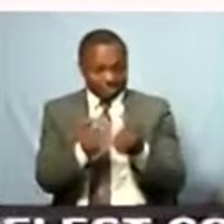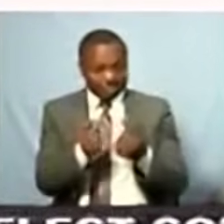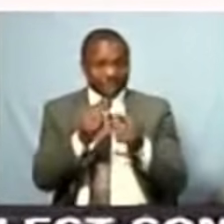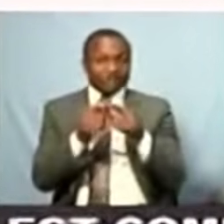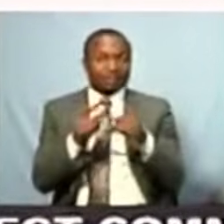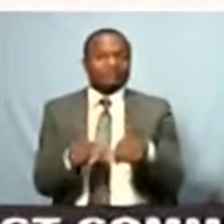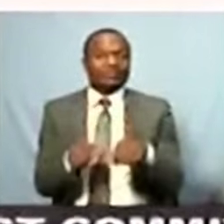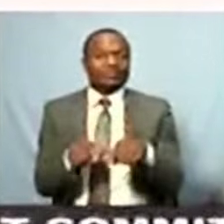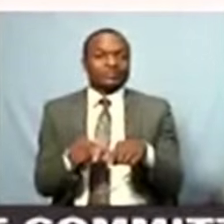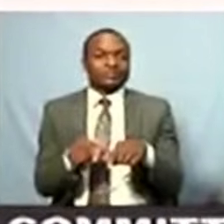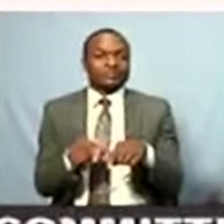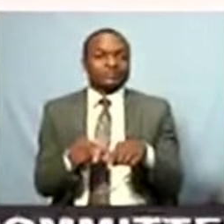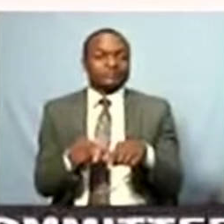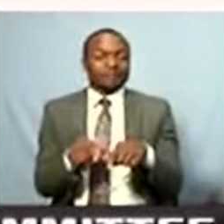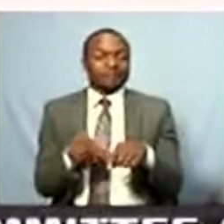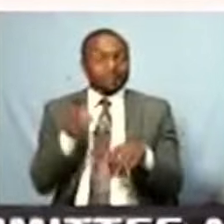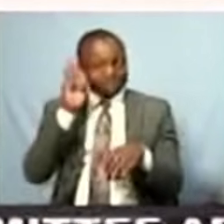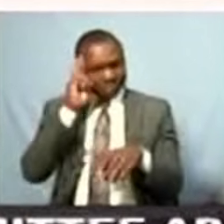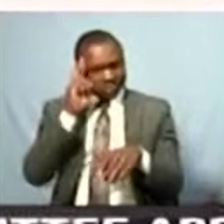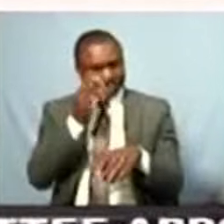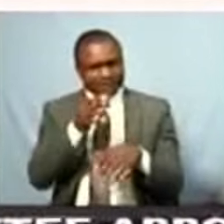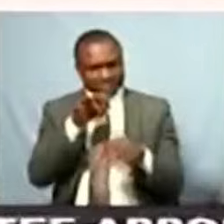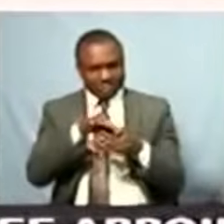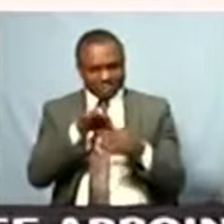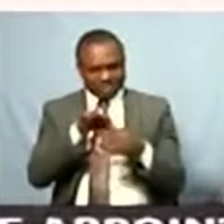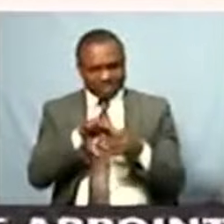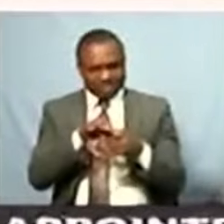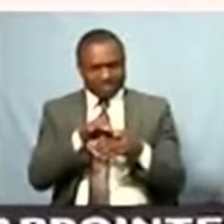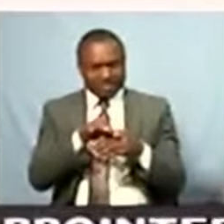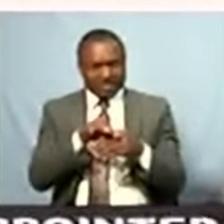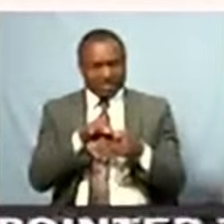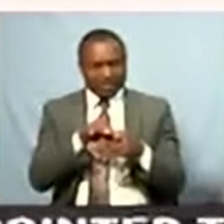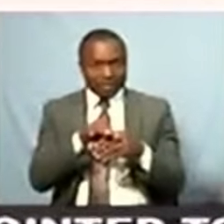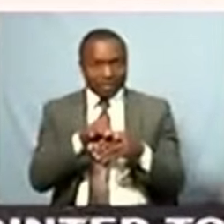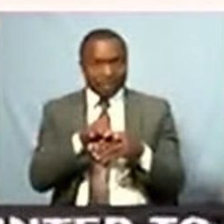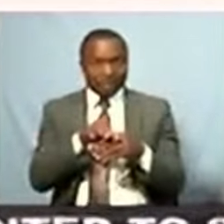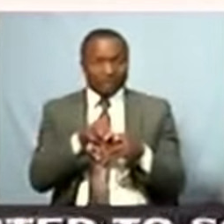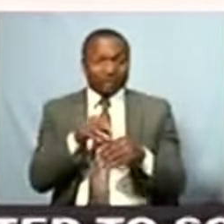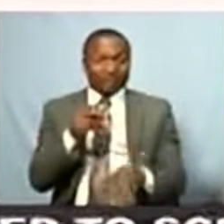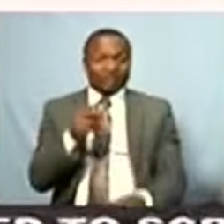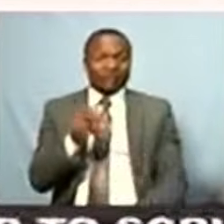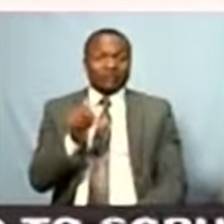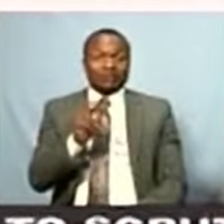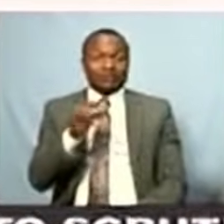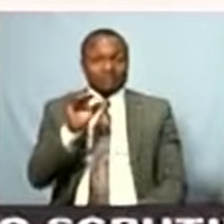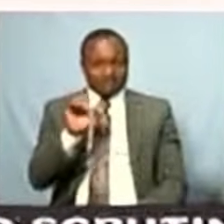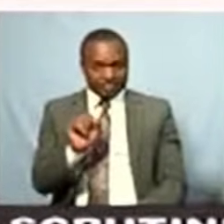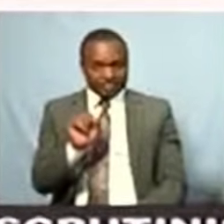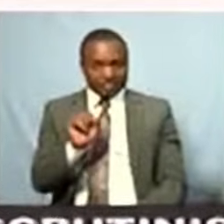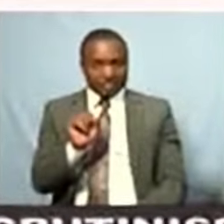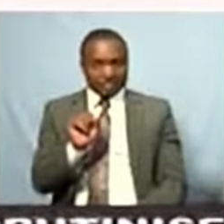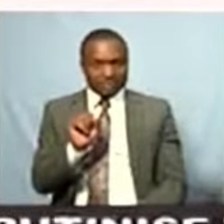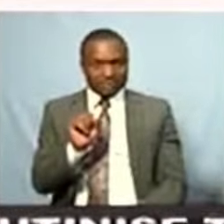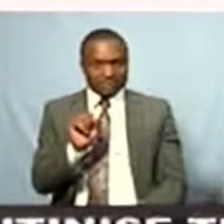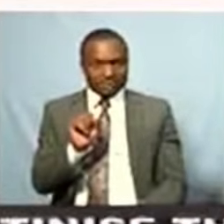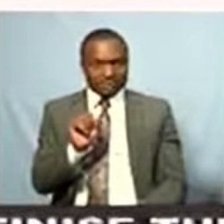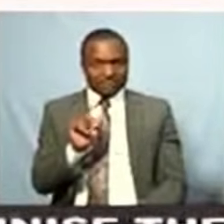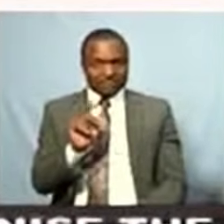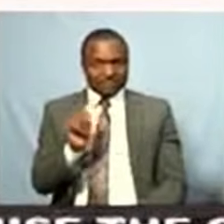arises. I remember when there were those elections, Kamala Harris, and there's an analysis that I read where they were